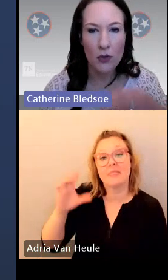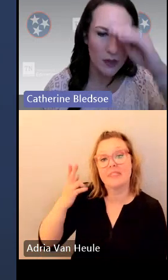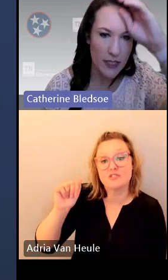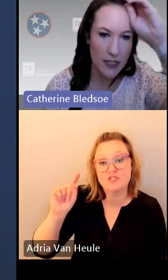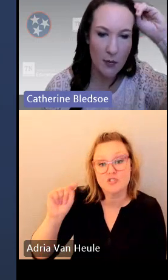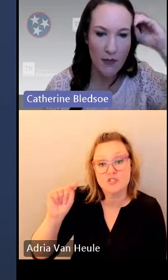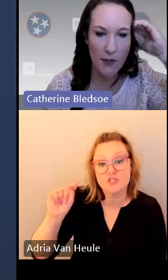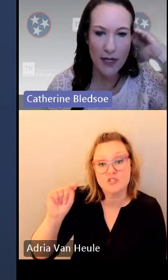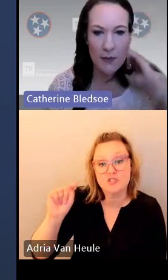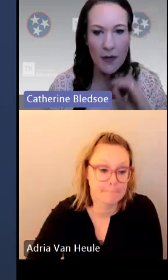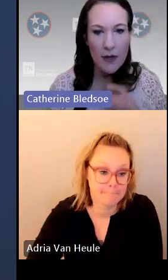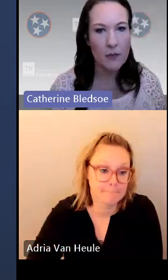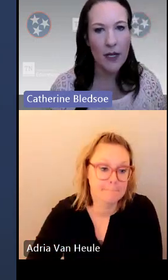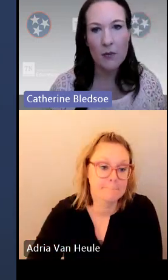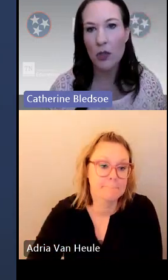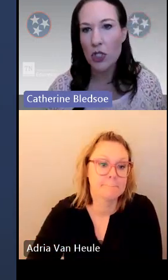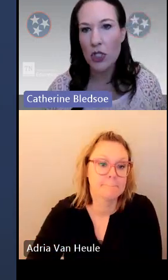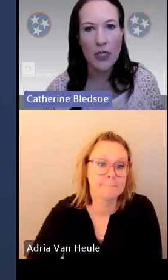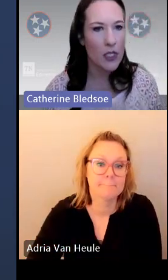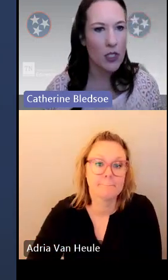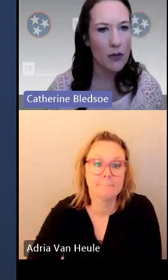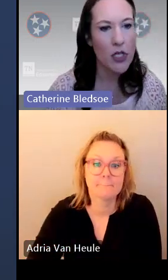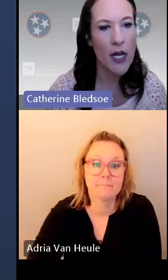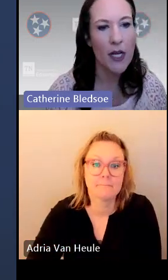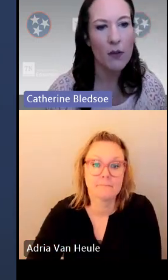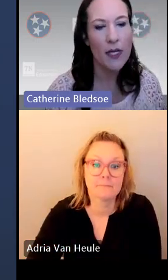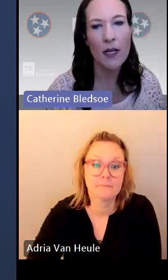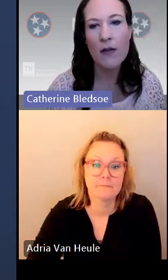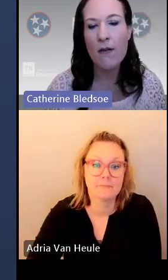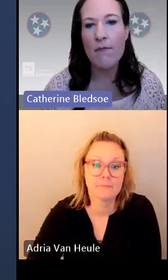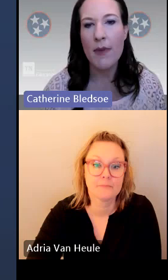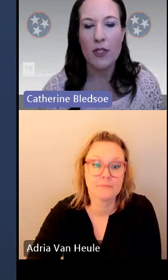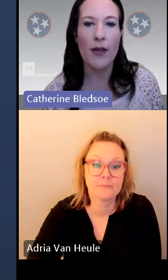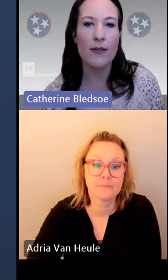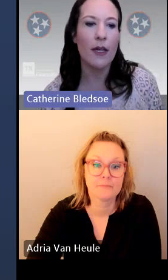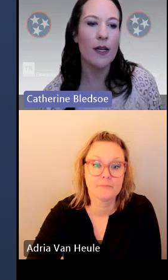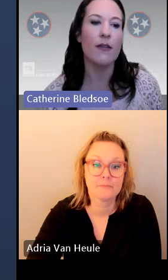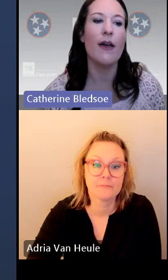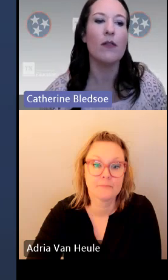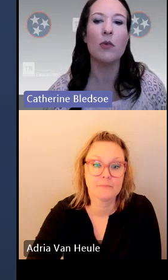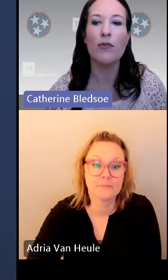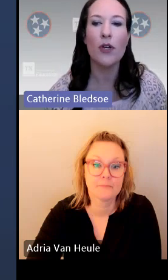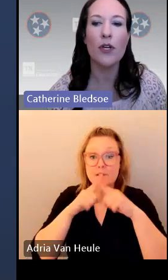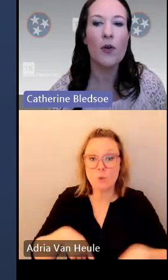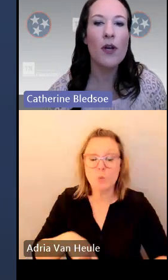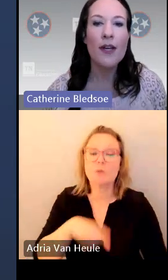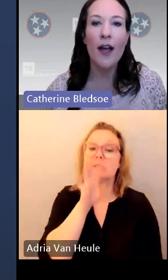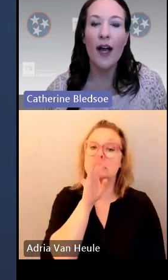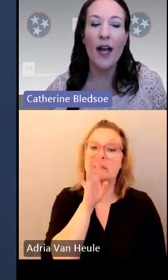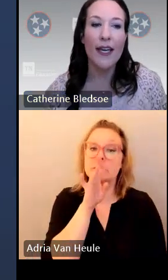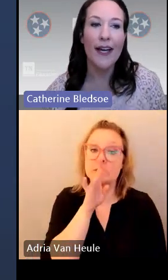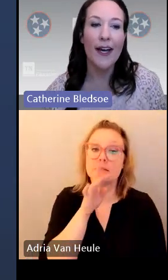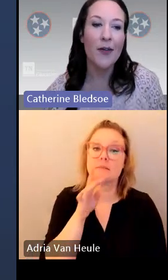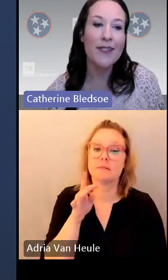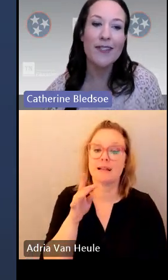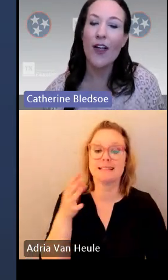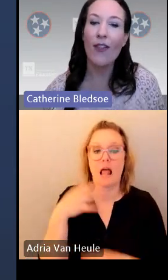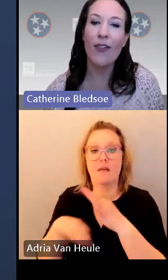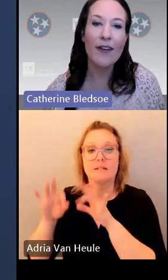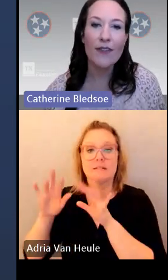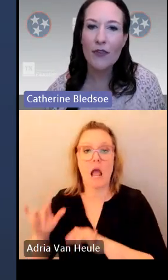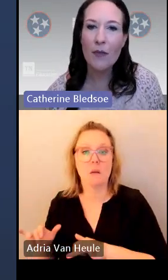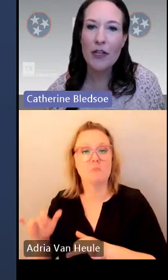like you need to come off mic to better explain, please just let us know in the chat and we can make sure that setting is available for you. Again, I